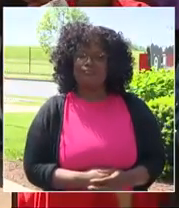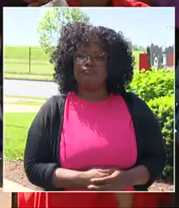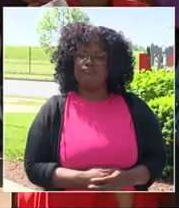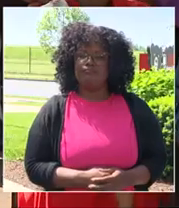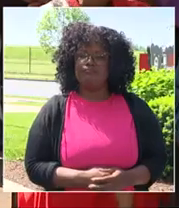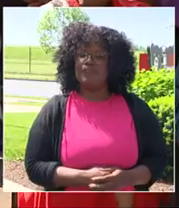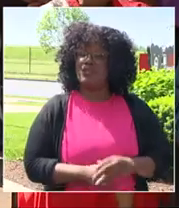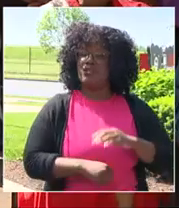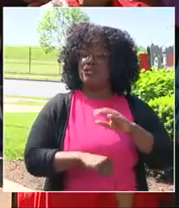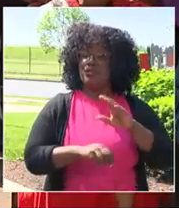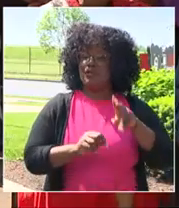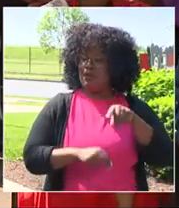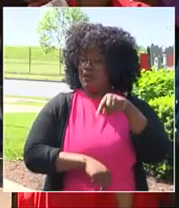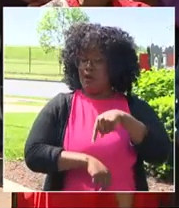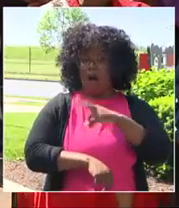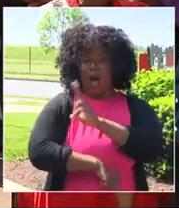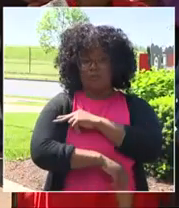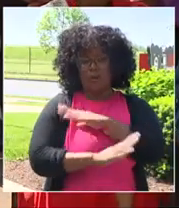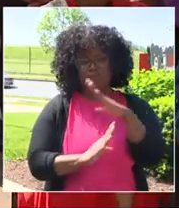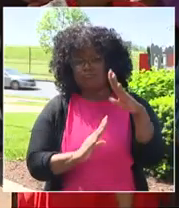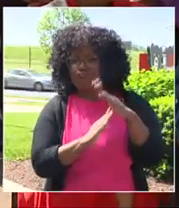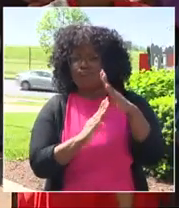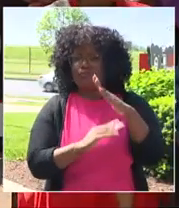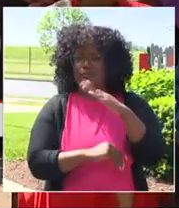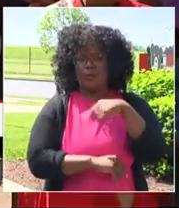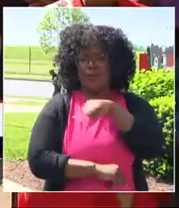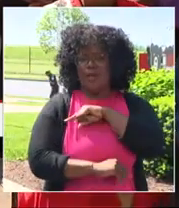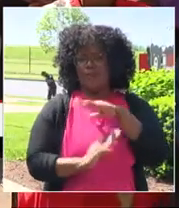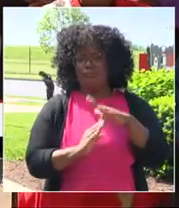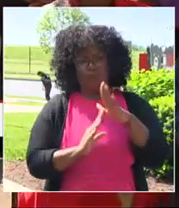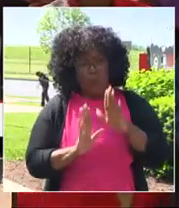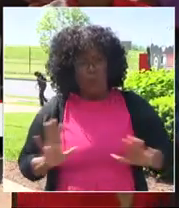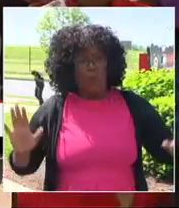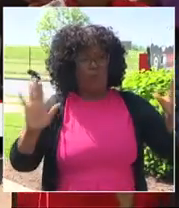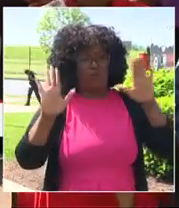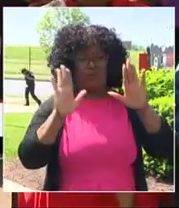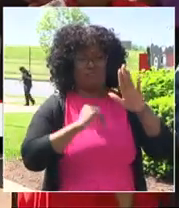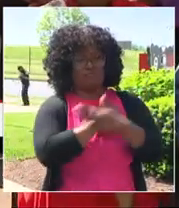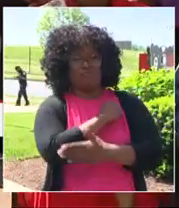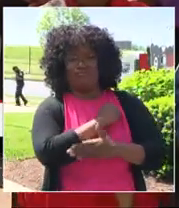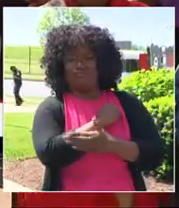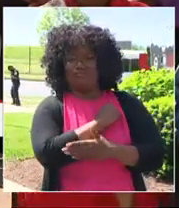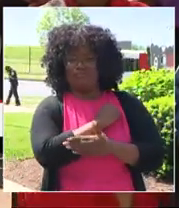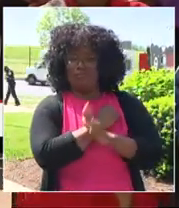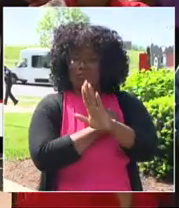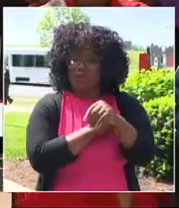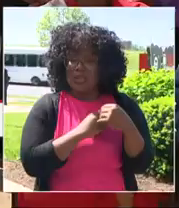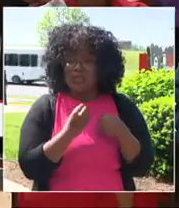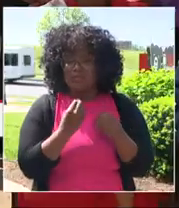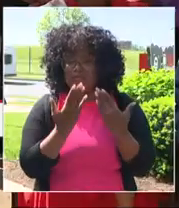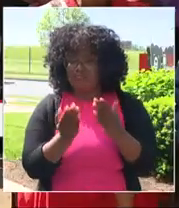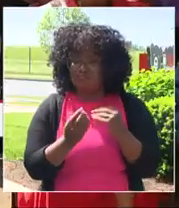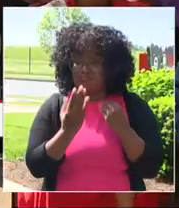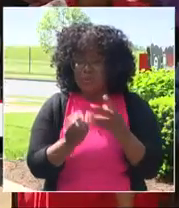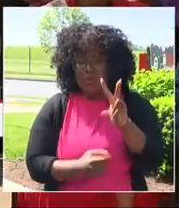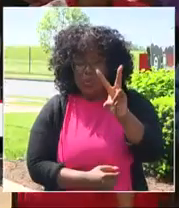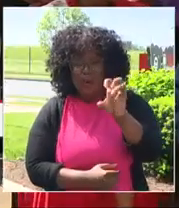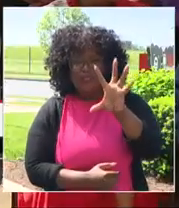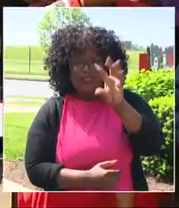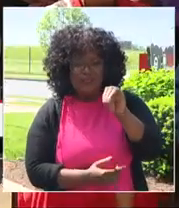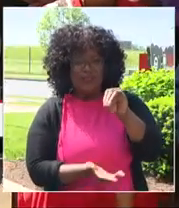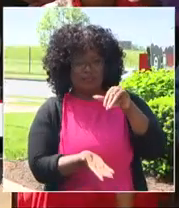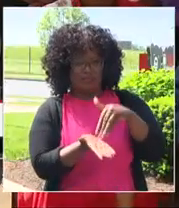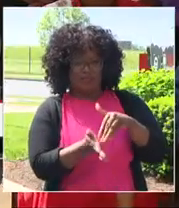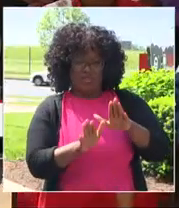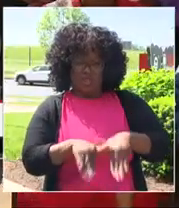a top 10 children's hospital nationally, and we care for more than 250,000 children every